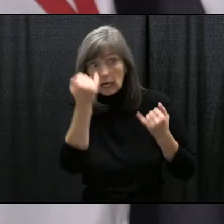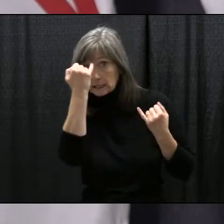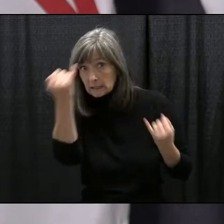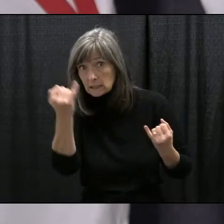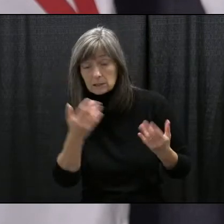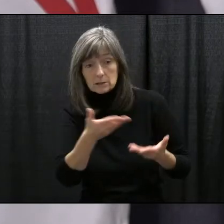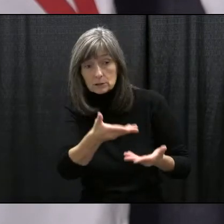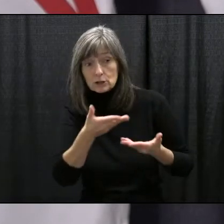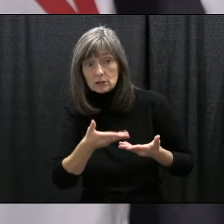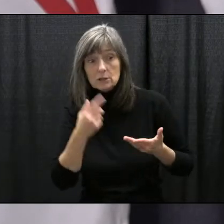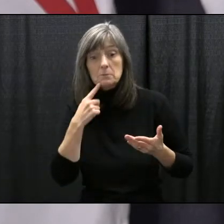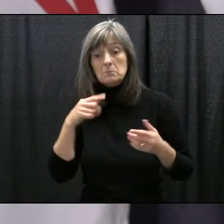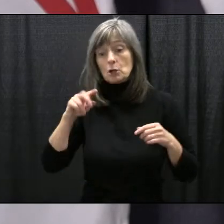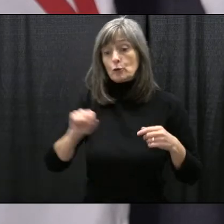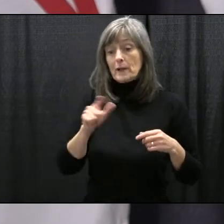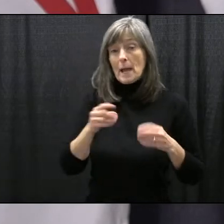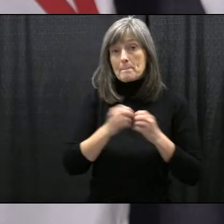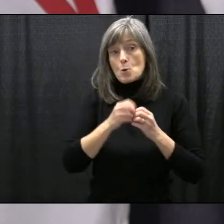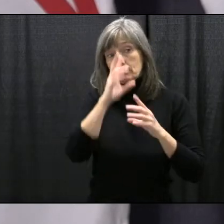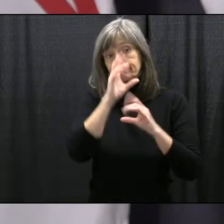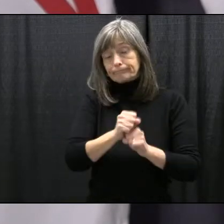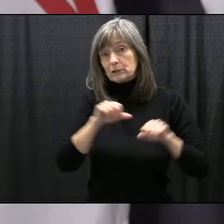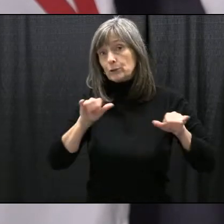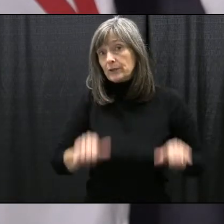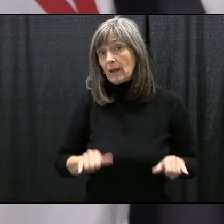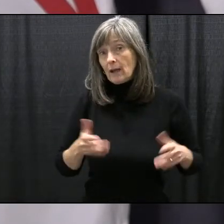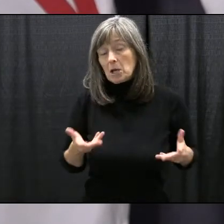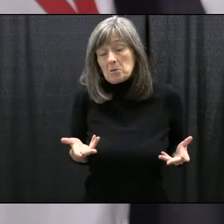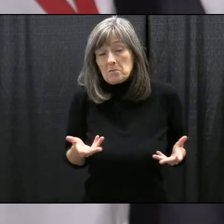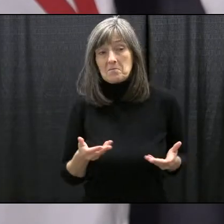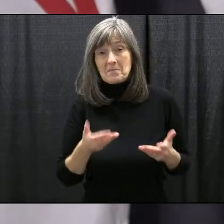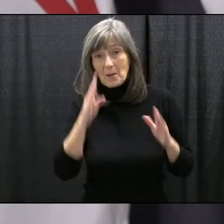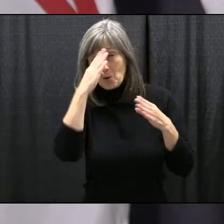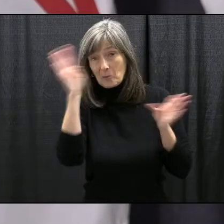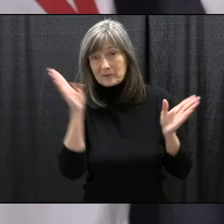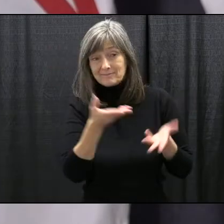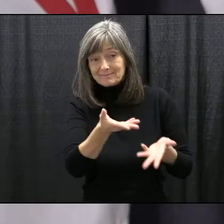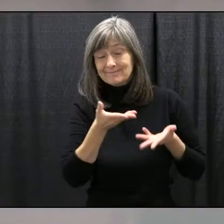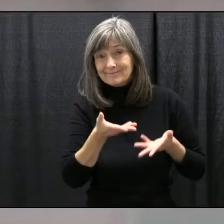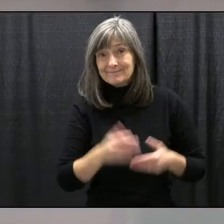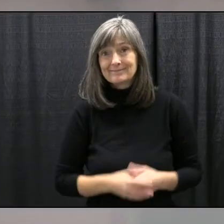make Newfoundland and Labrador more attractive. Always open to new ideas.